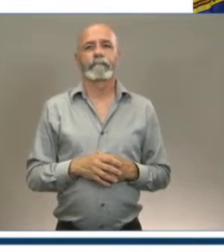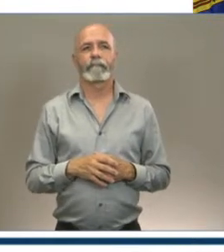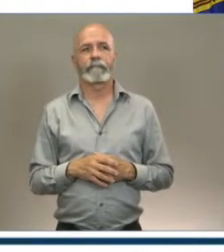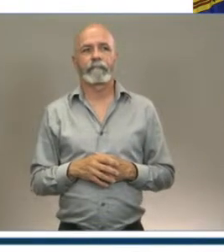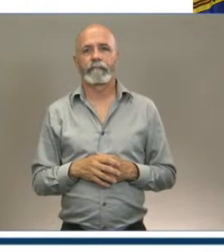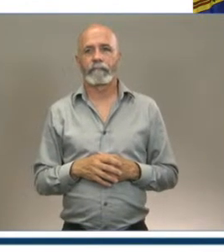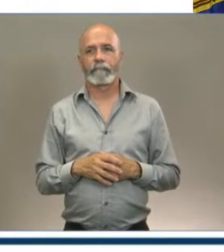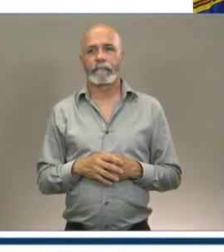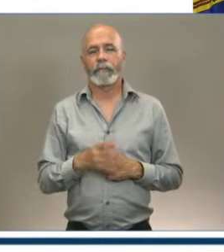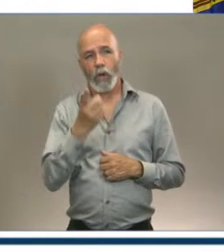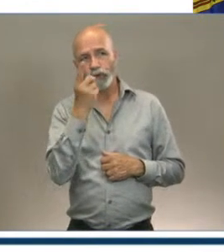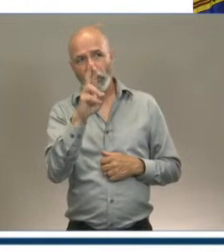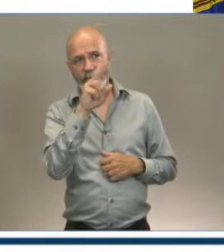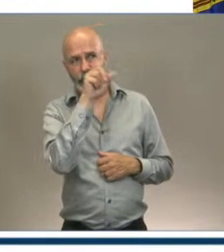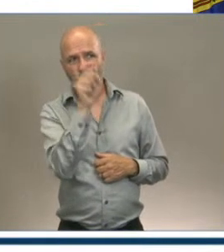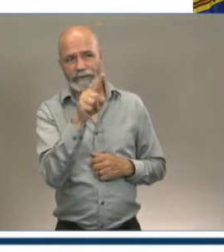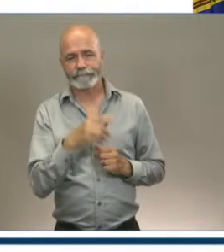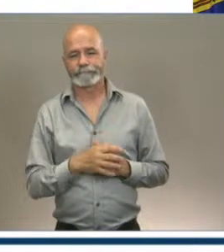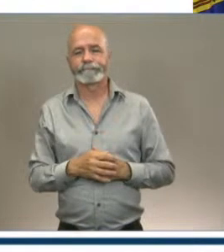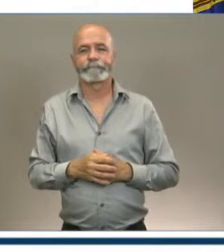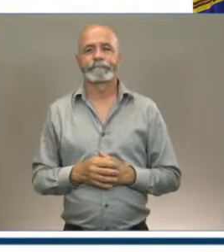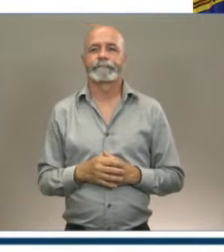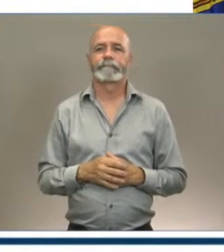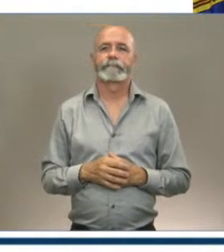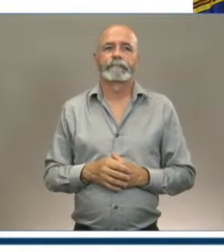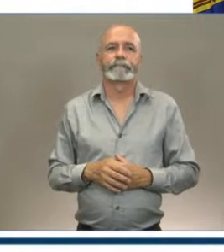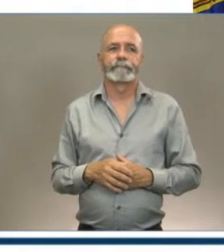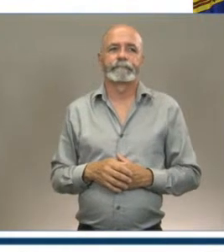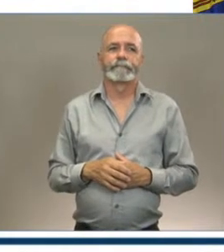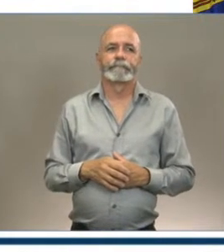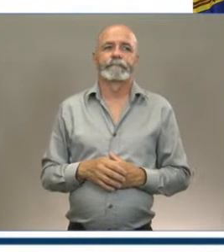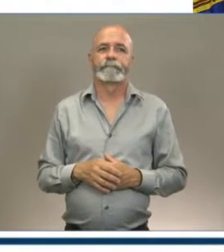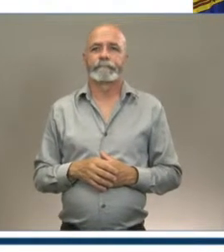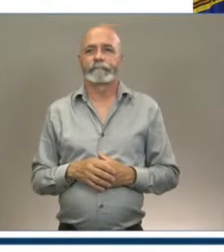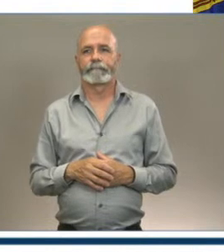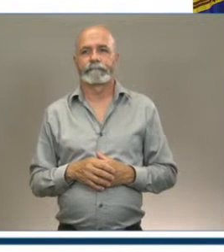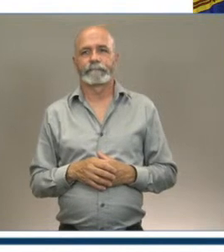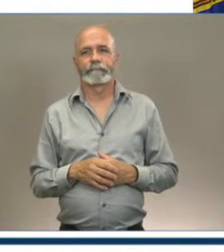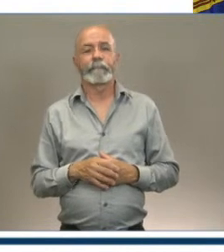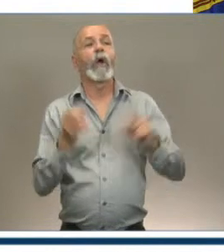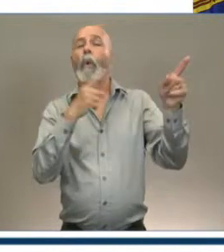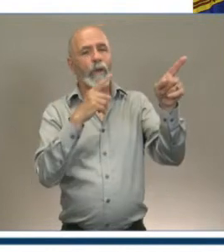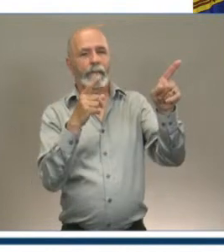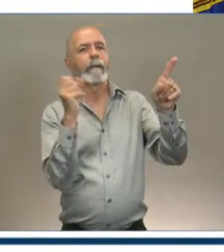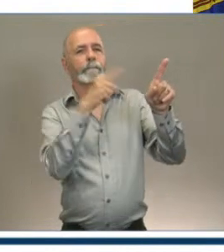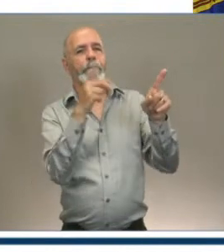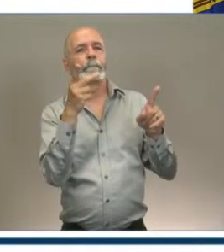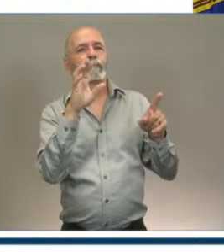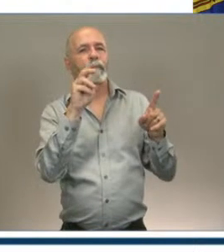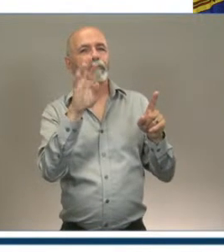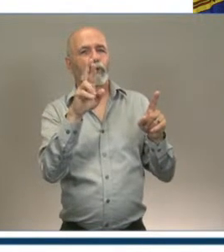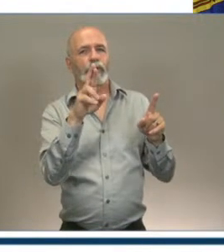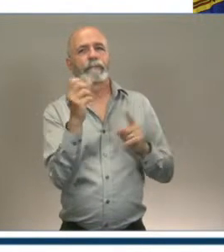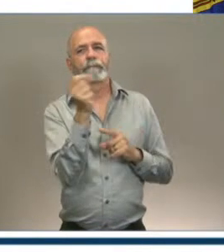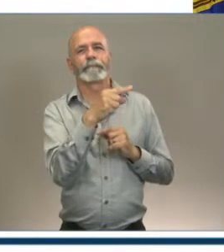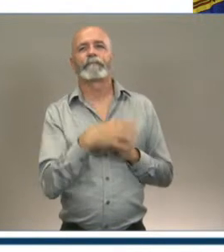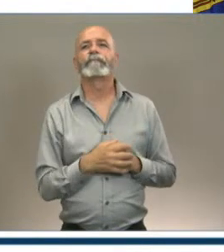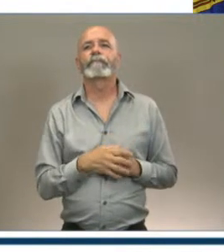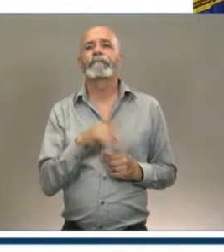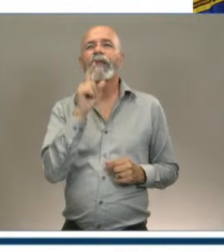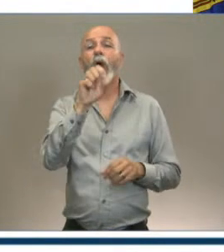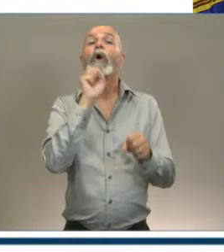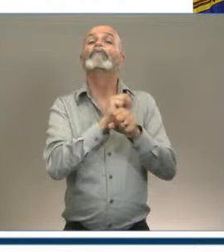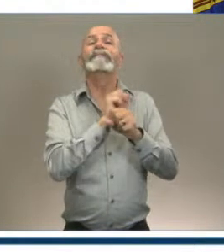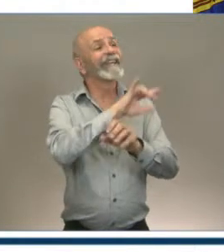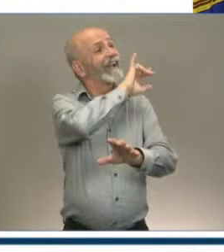Strang. My next question, I guess, would be for the Premier regarding rotational workers. we're